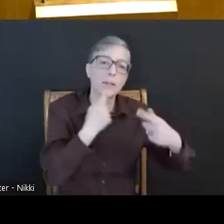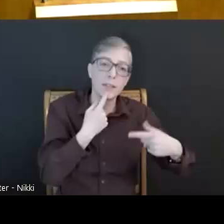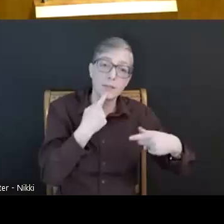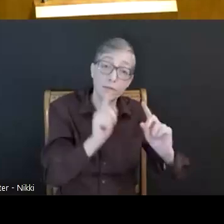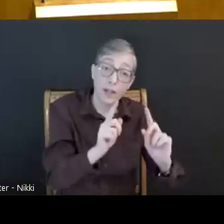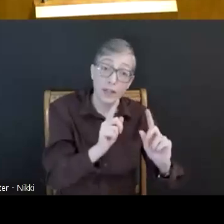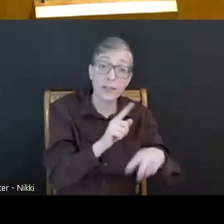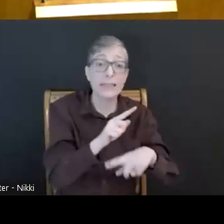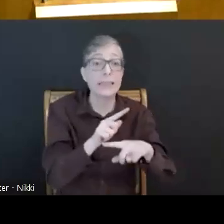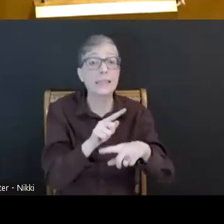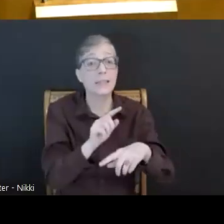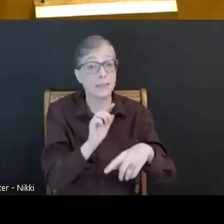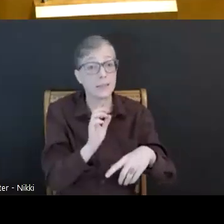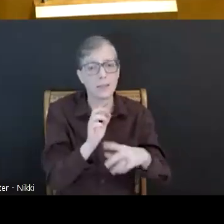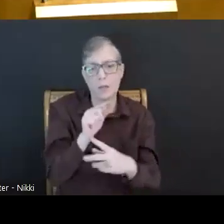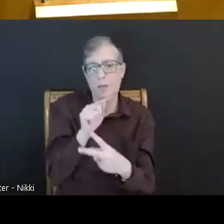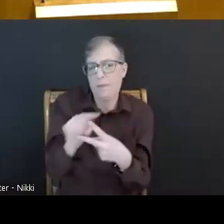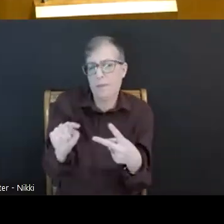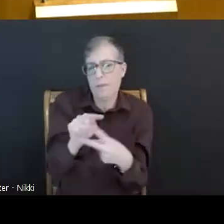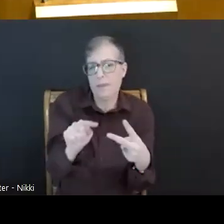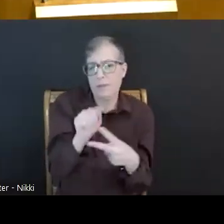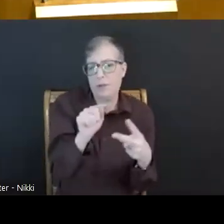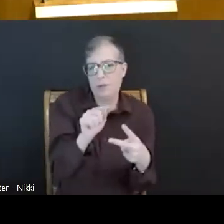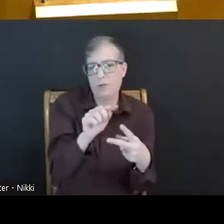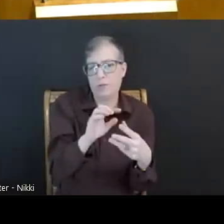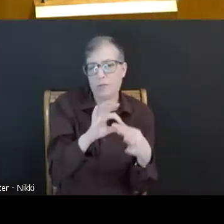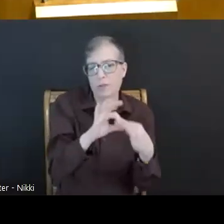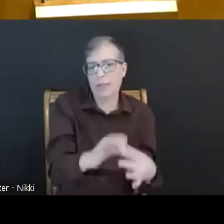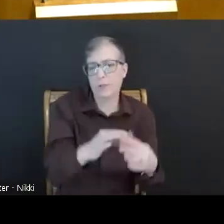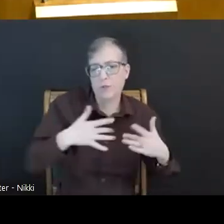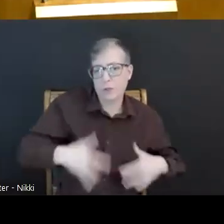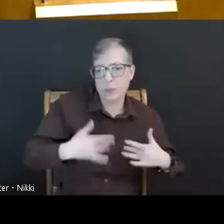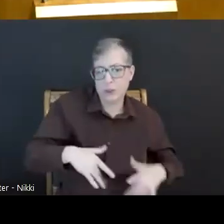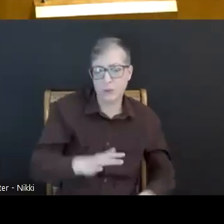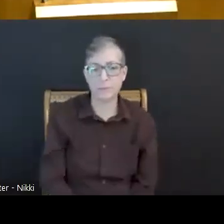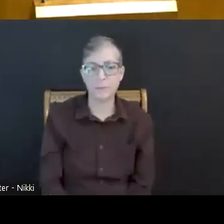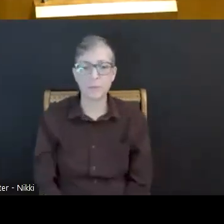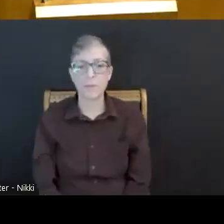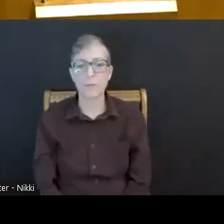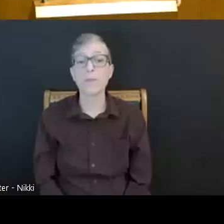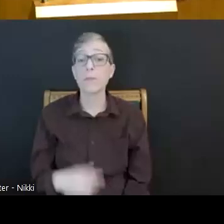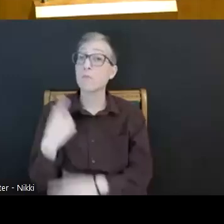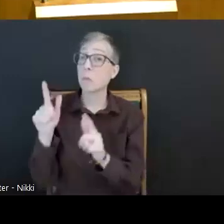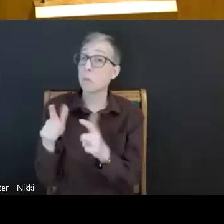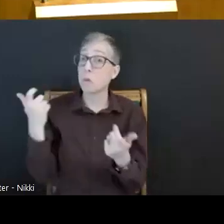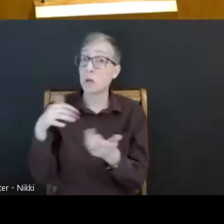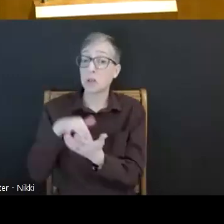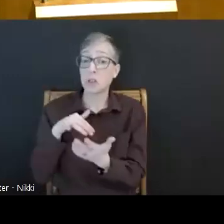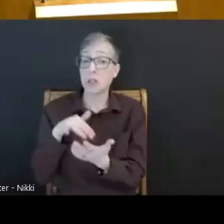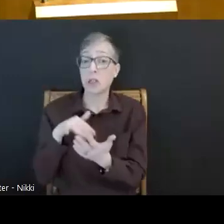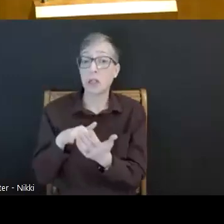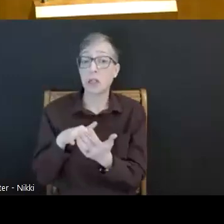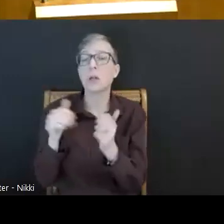and on depression prevention in general. And this was a pretty large study with AMD and people who had